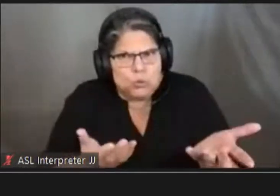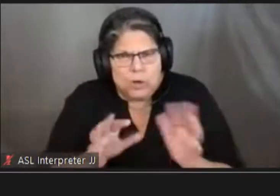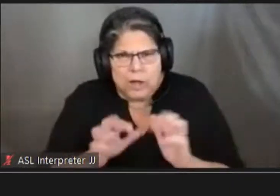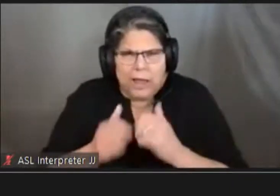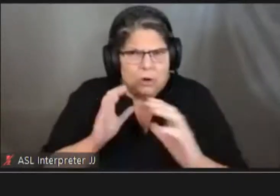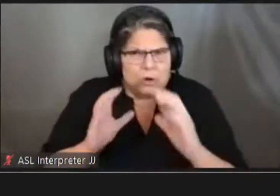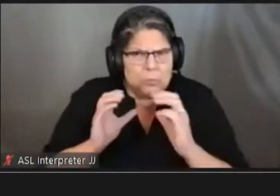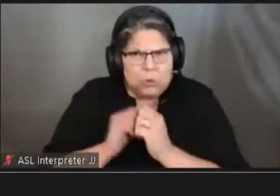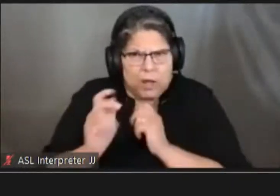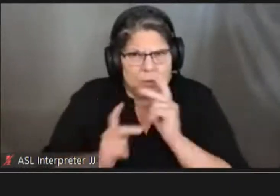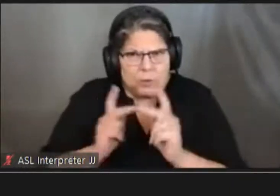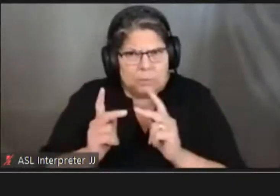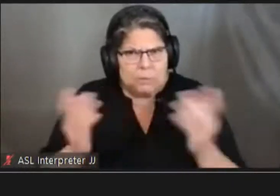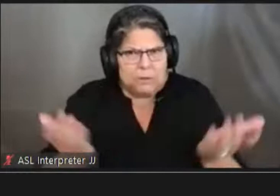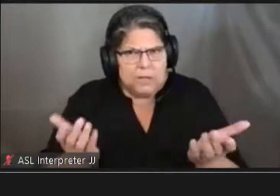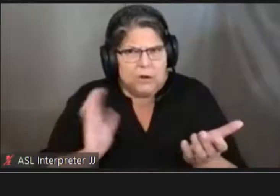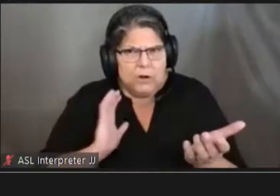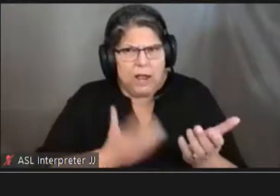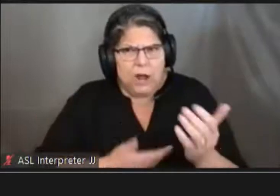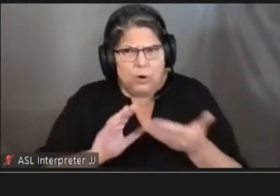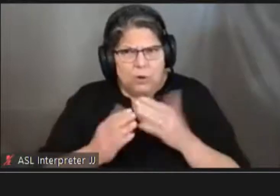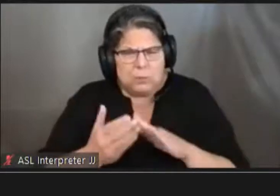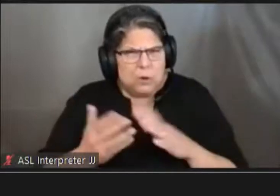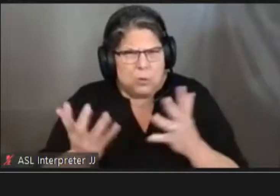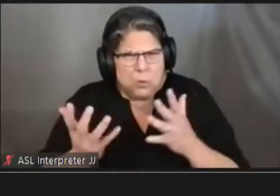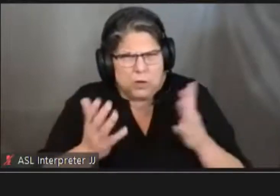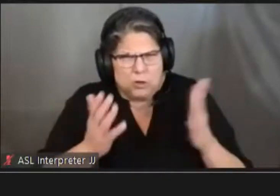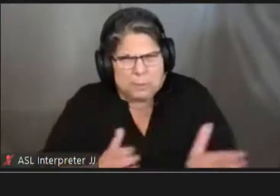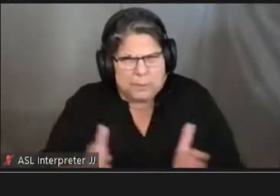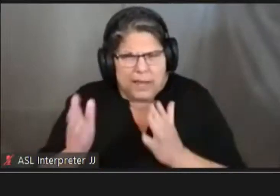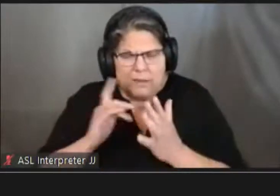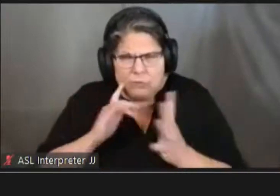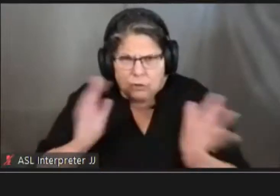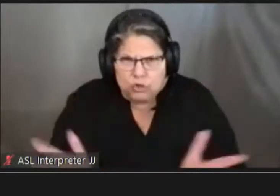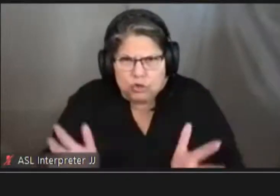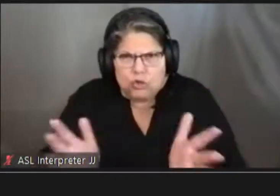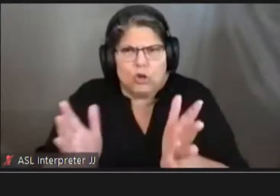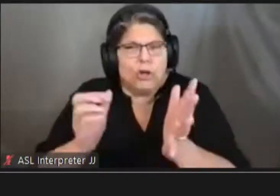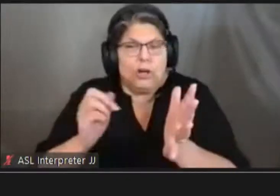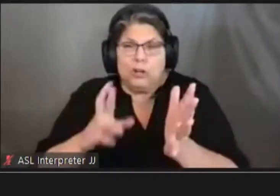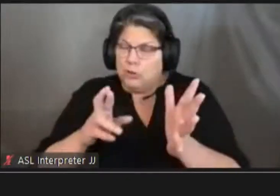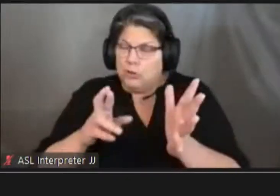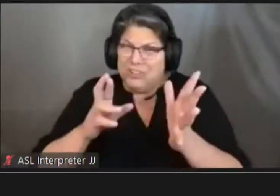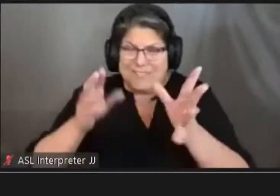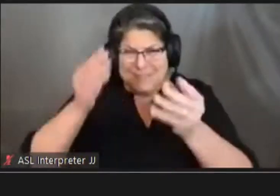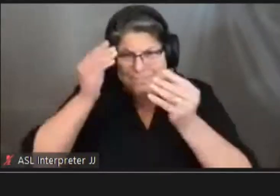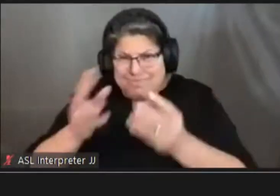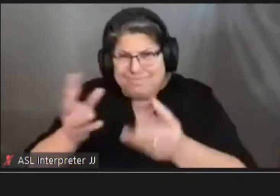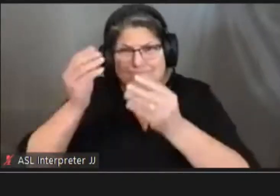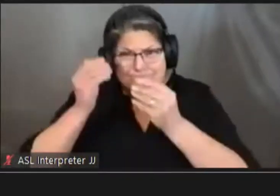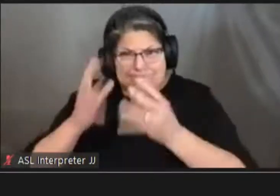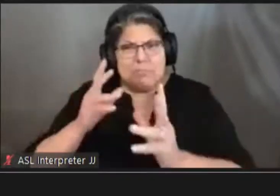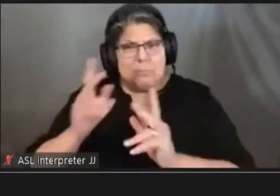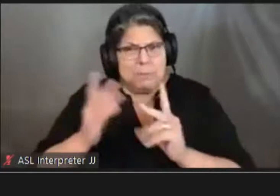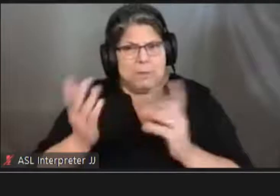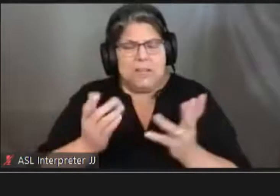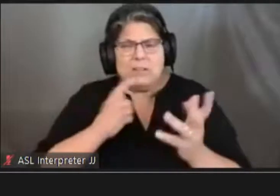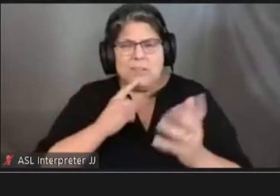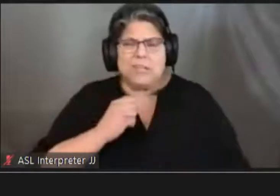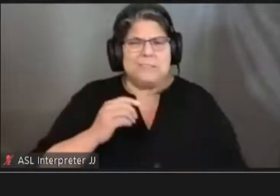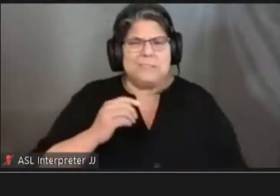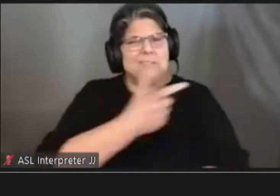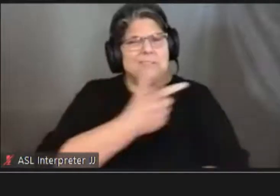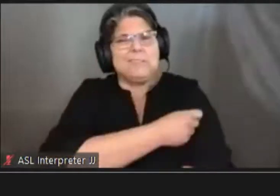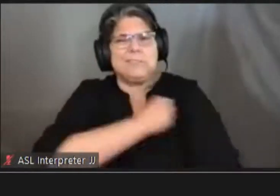with folks in our community, what your strategy is to encourage or at least inform those of the community who are vaccine hesitant to go